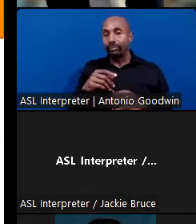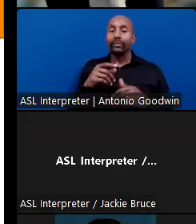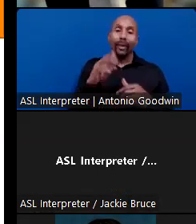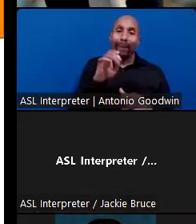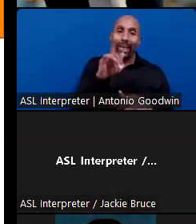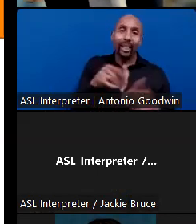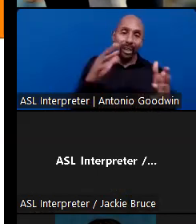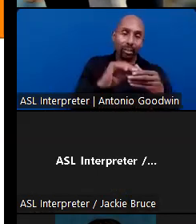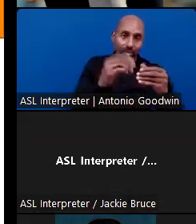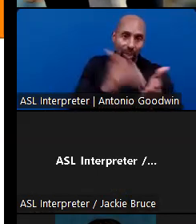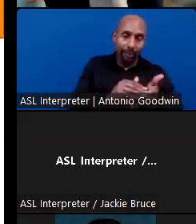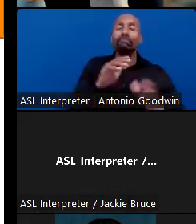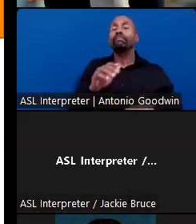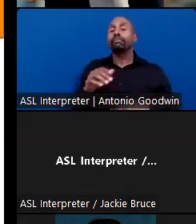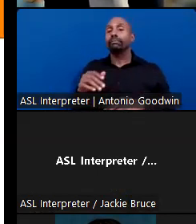Okay.